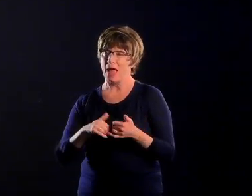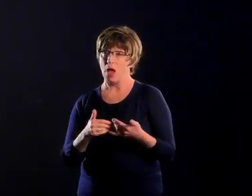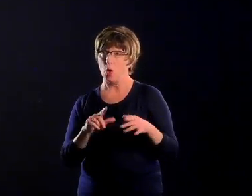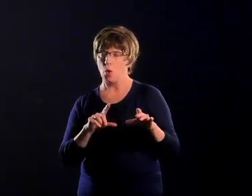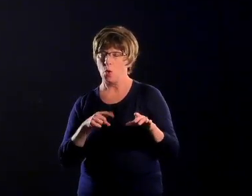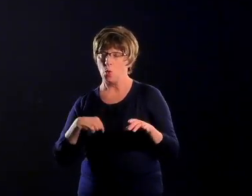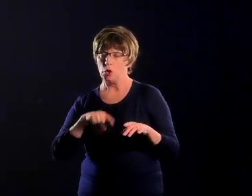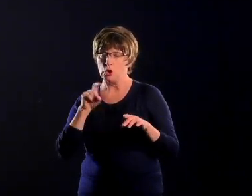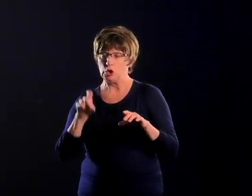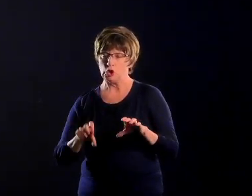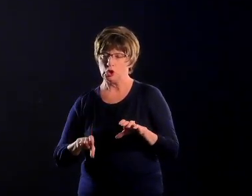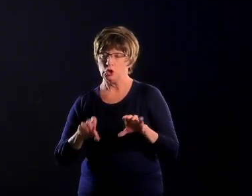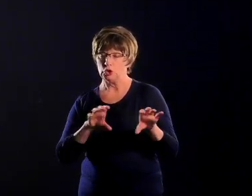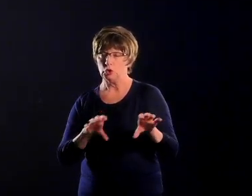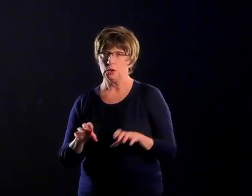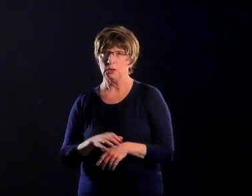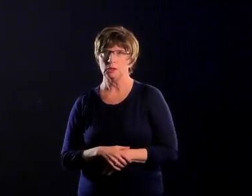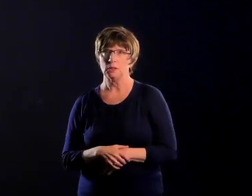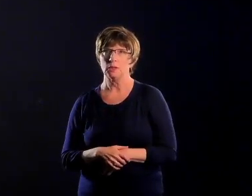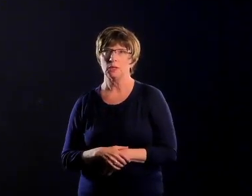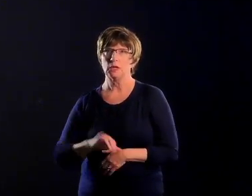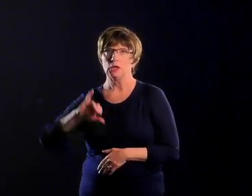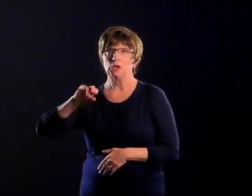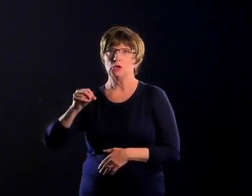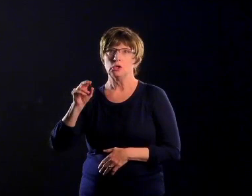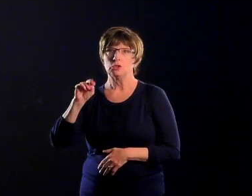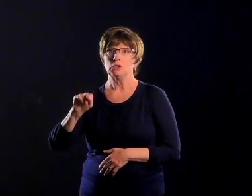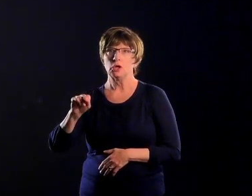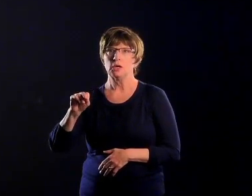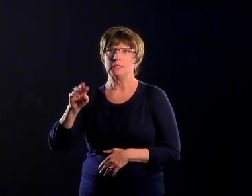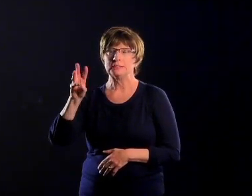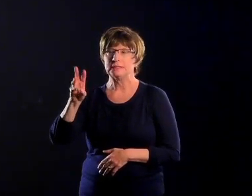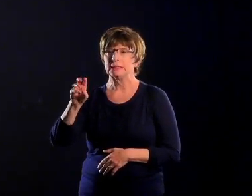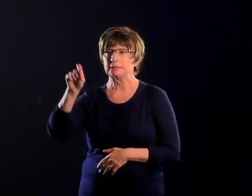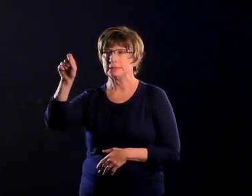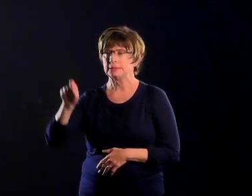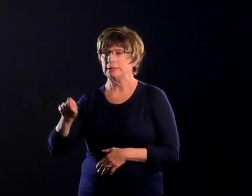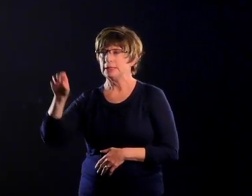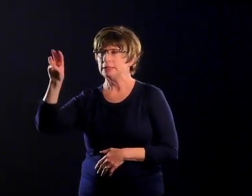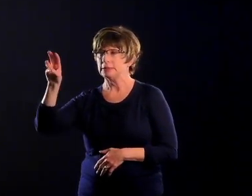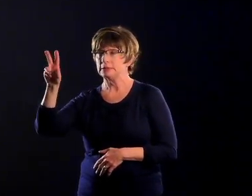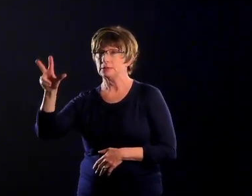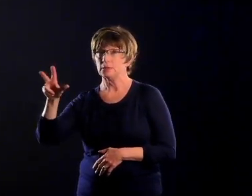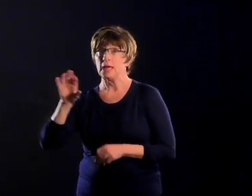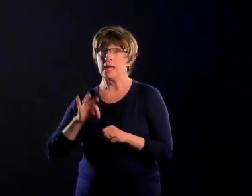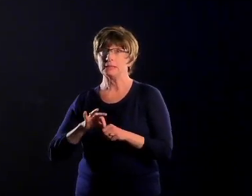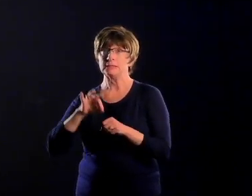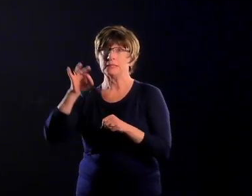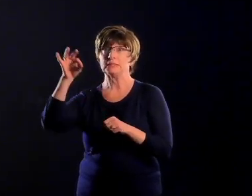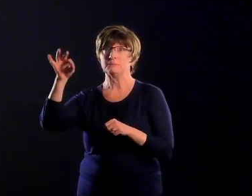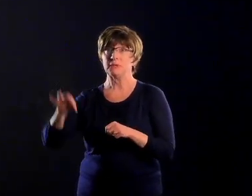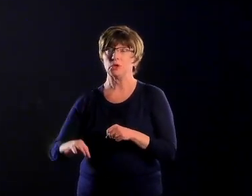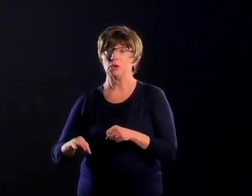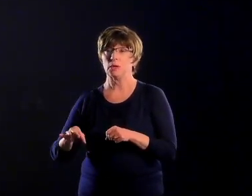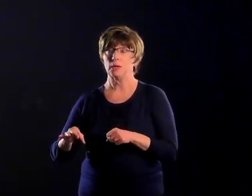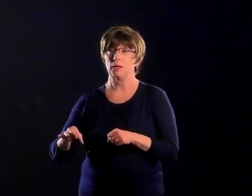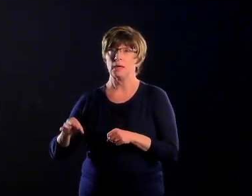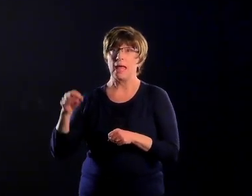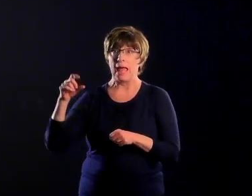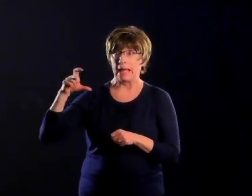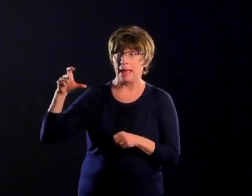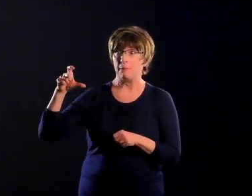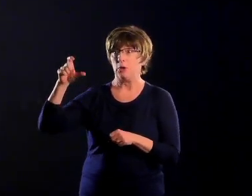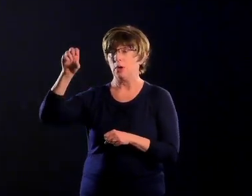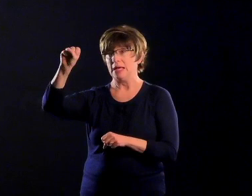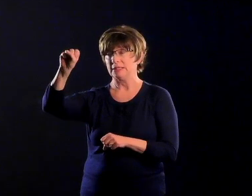6, 63 says to us very simply, it is the Spirit, capital S, as in the Holy